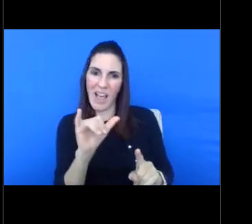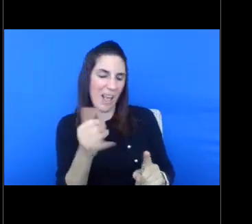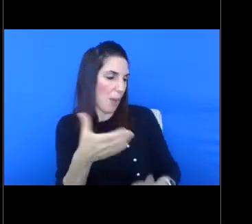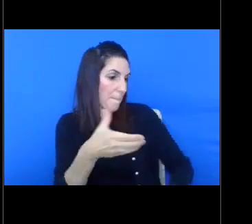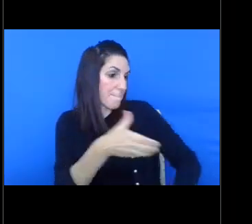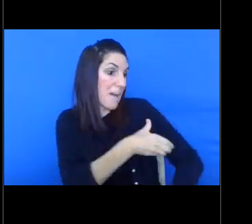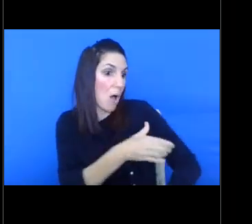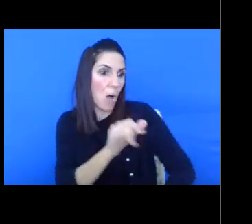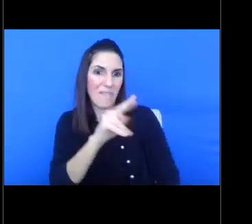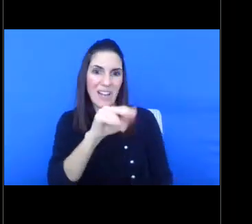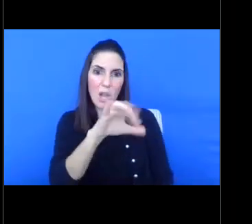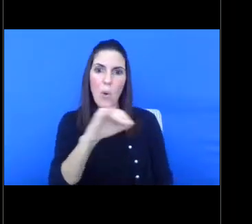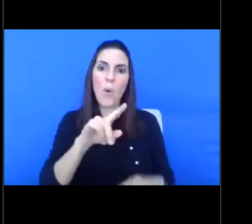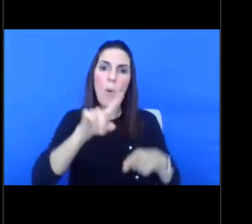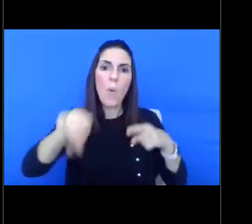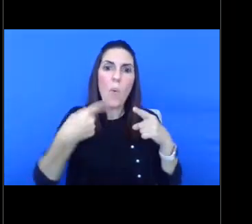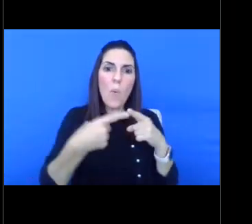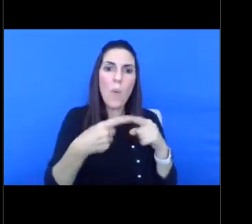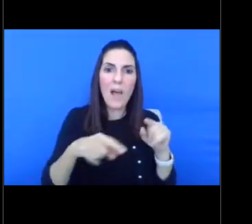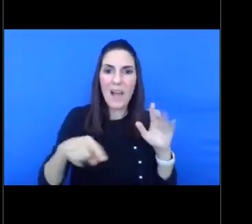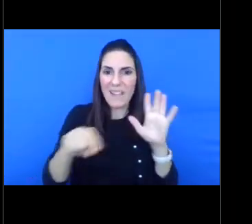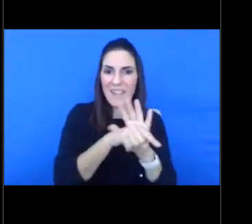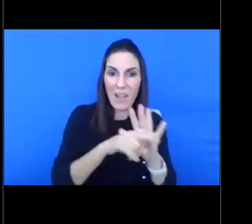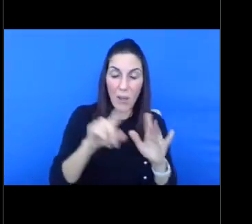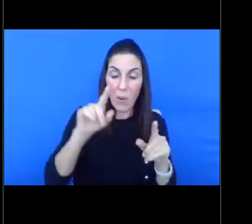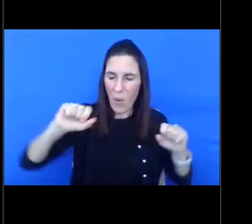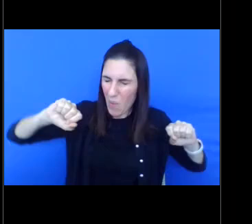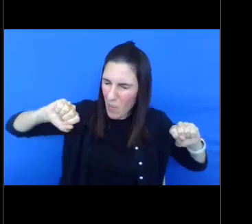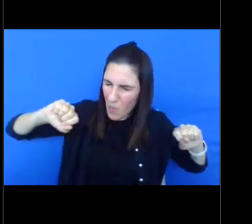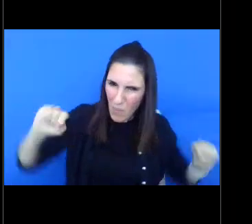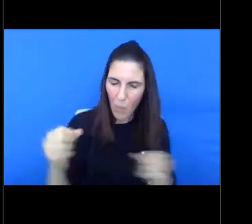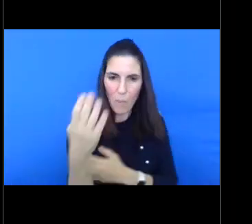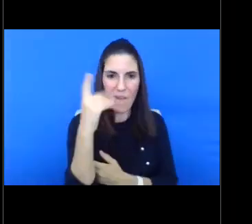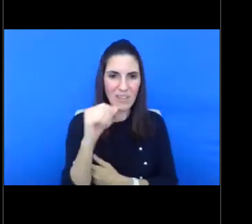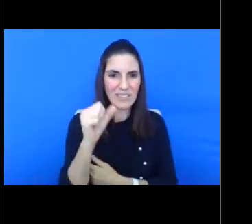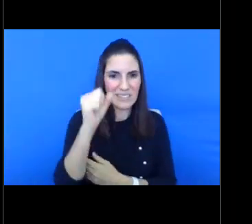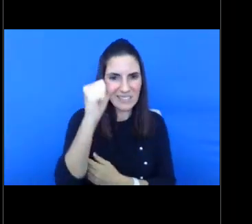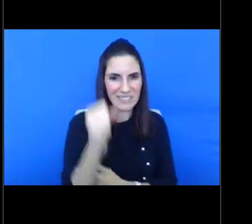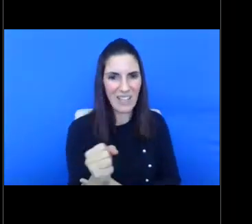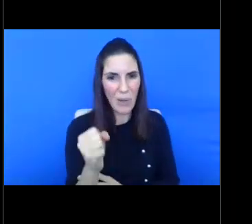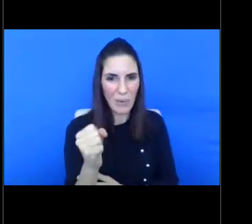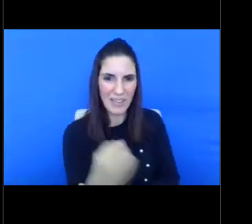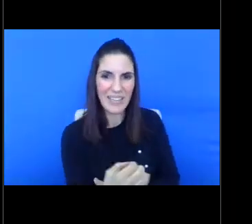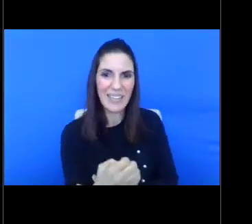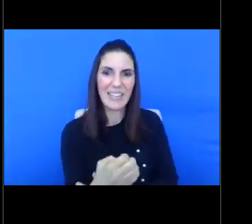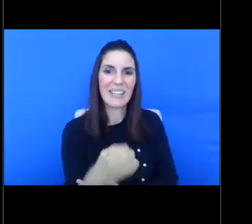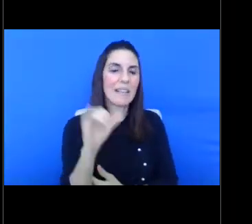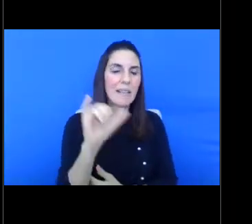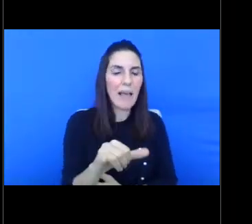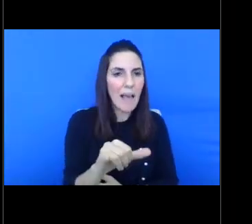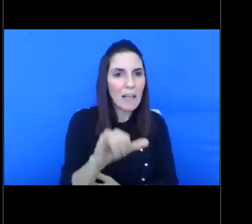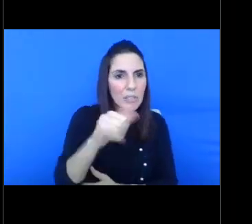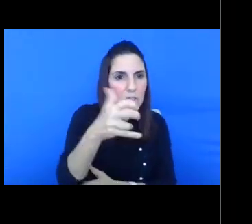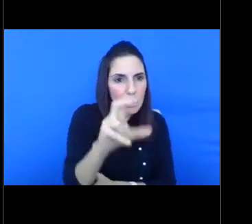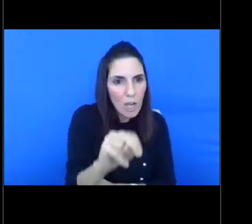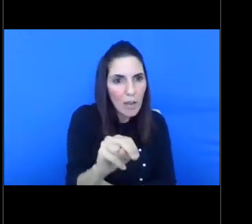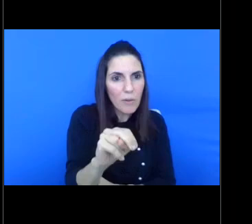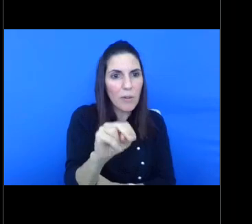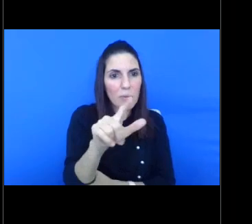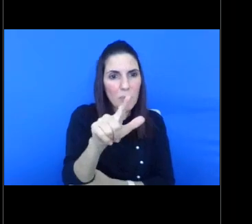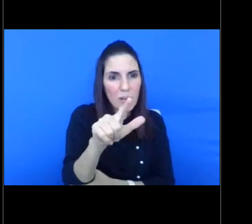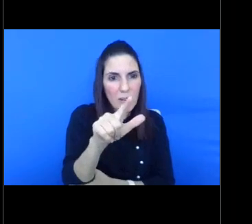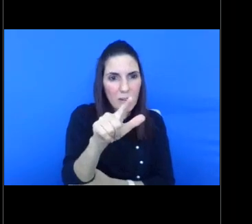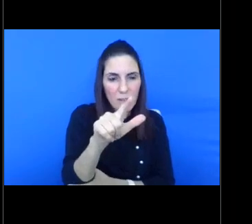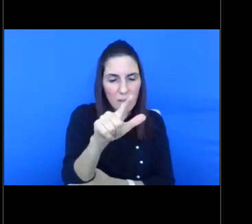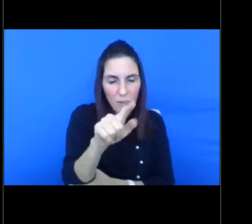in a negative phase. The coldest morning for the Southeast. Let's go back to January 21st, 1985. This